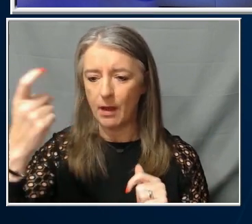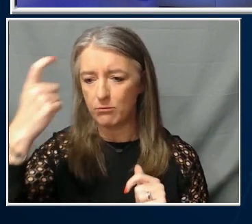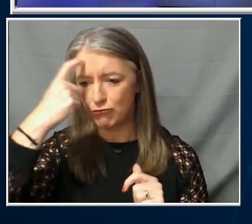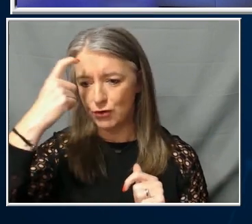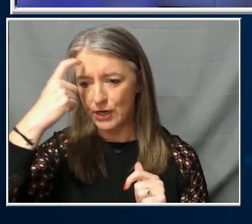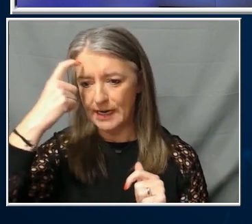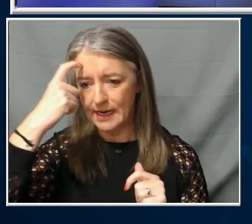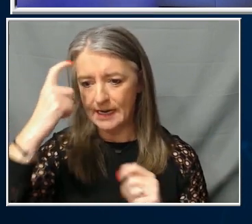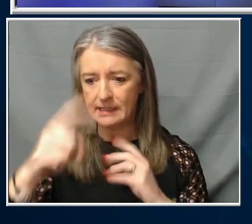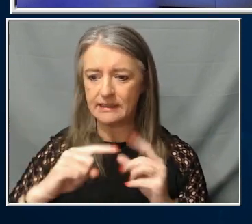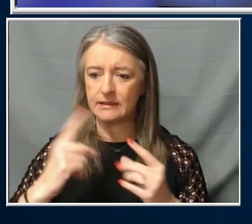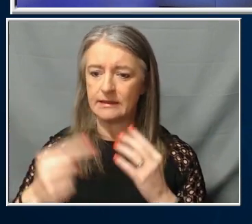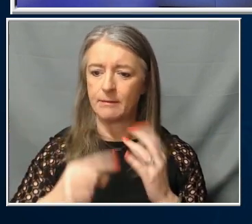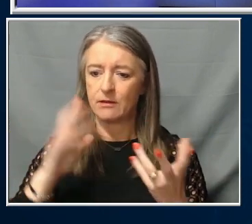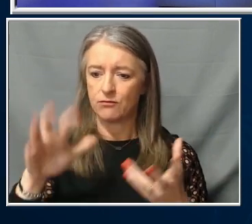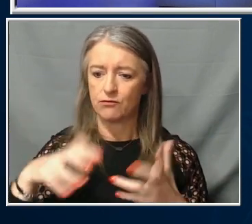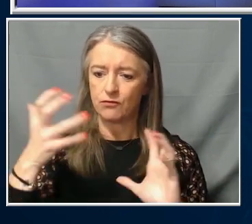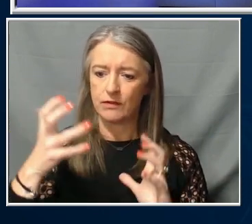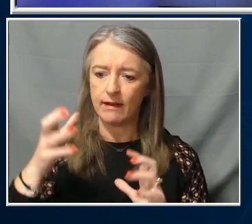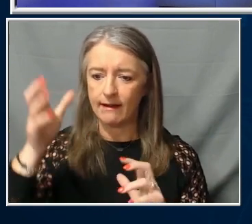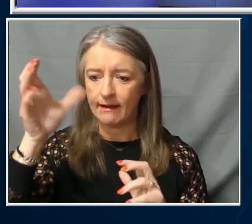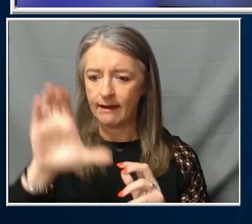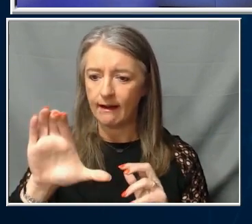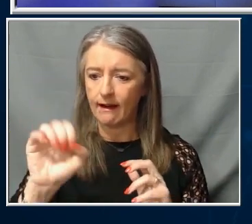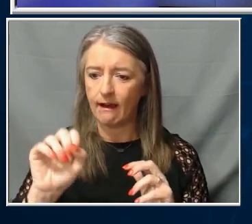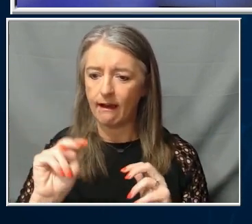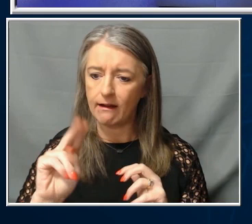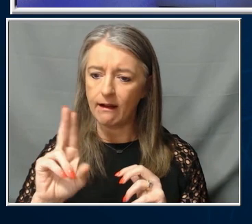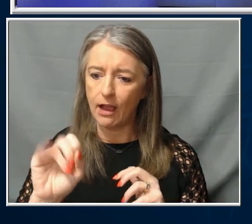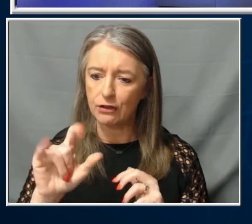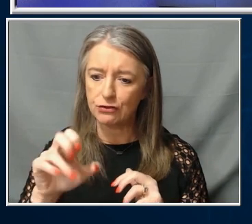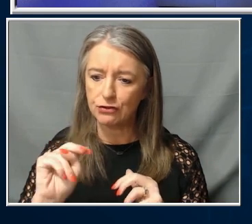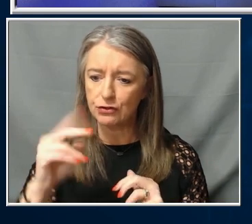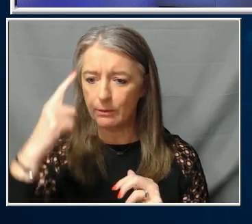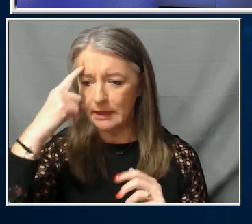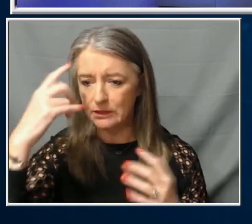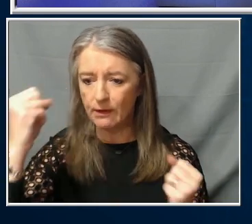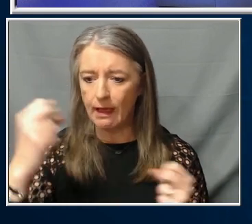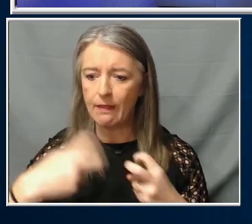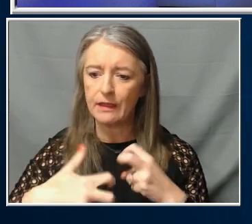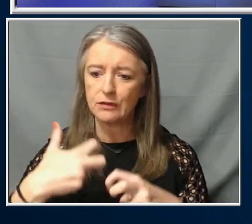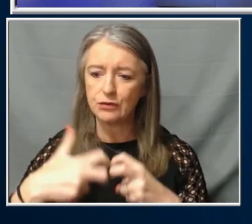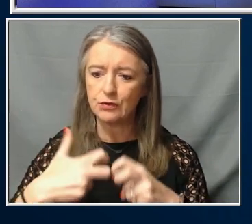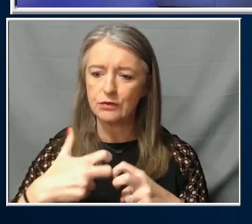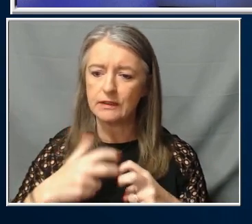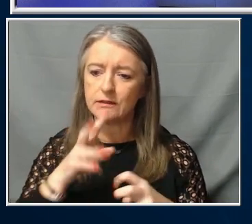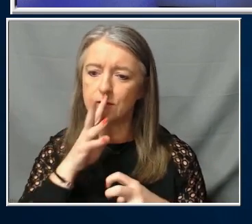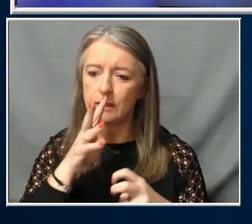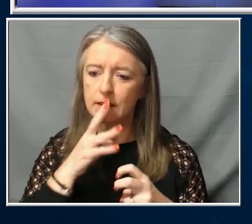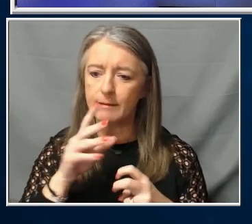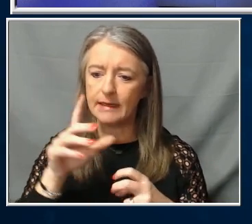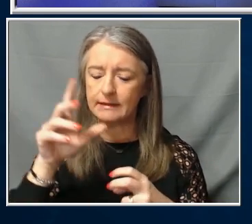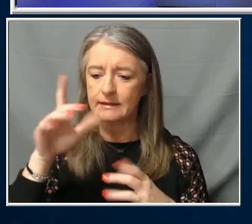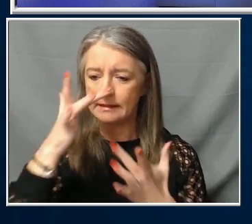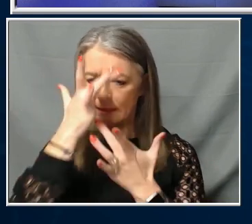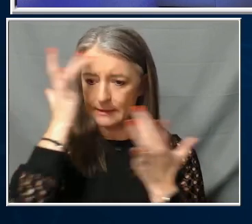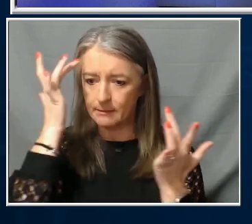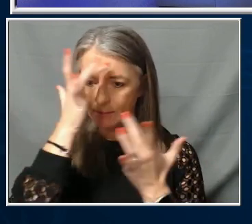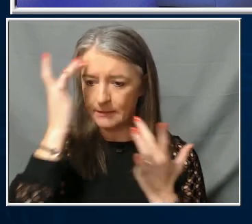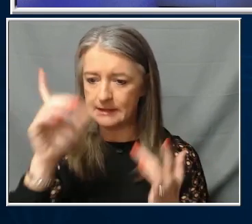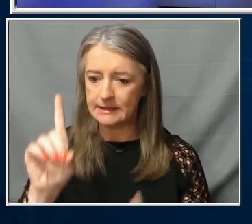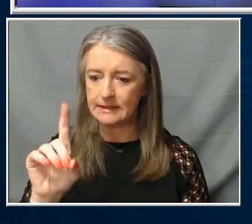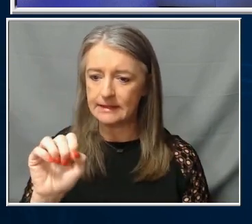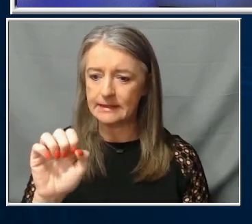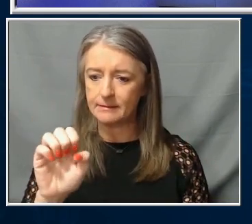goes wrong, like a concussion or you have some sort of mental health issues. Let's talk about dementia and Alzheimer's. There's